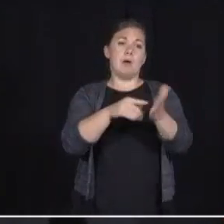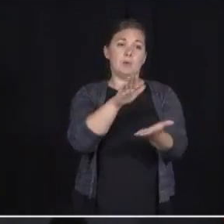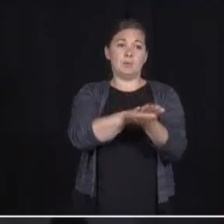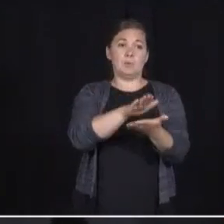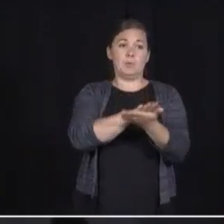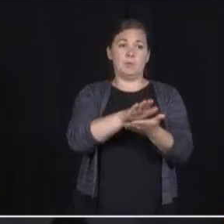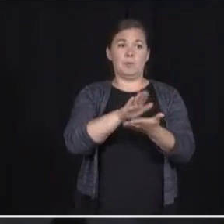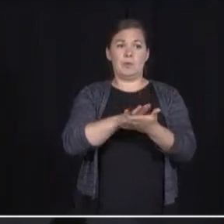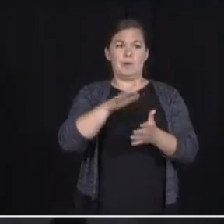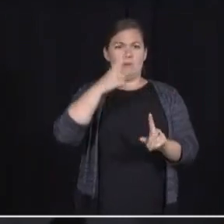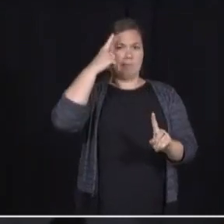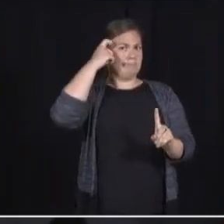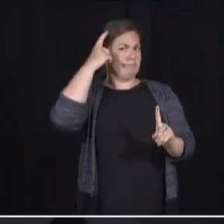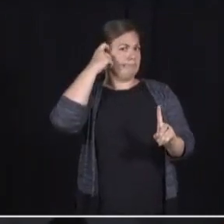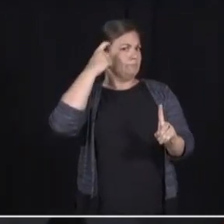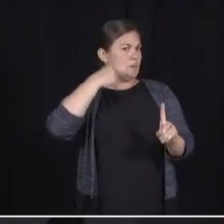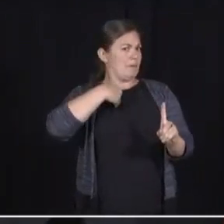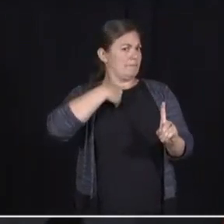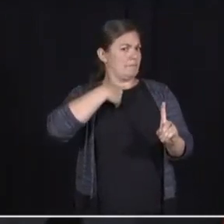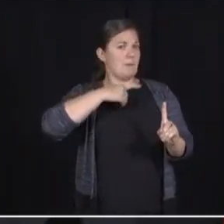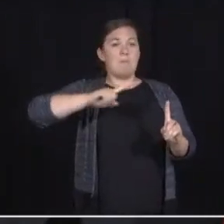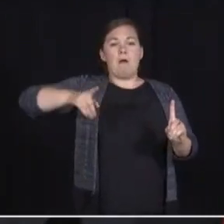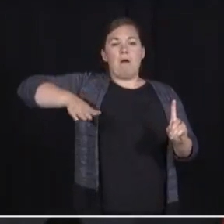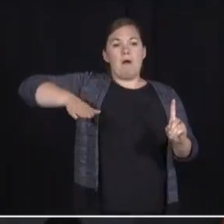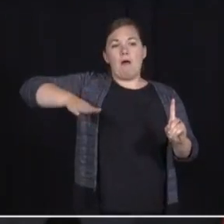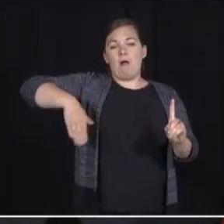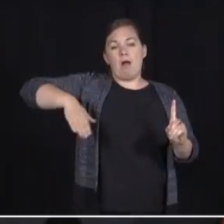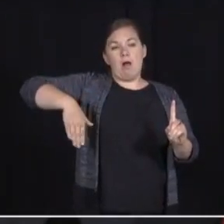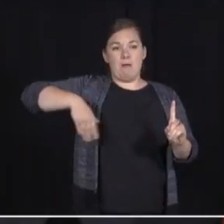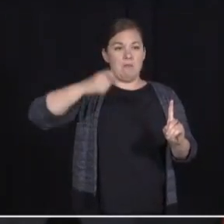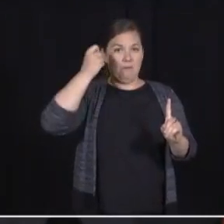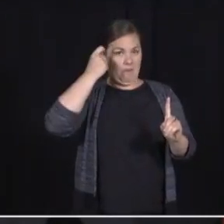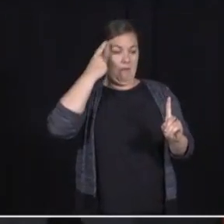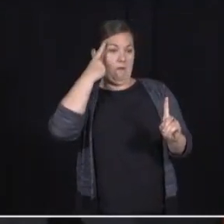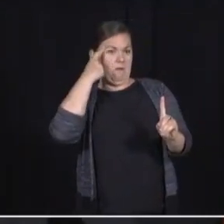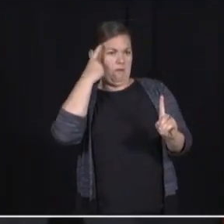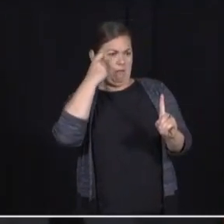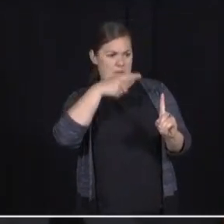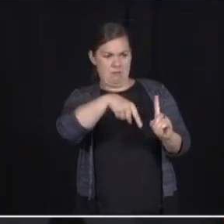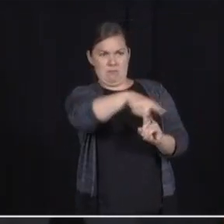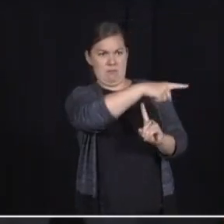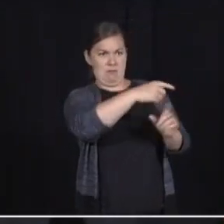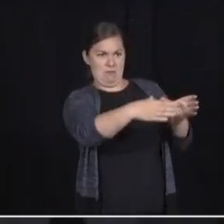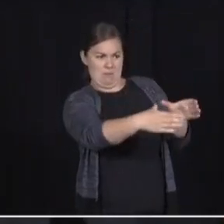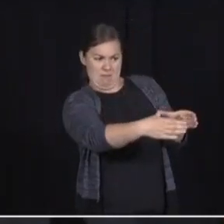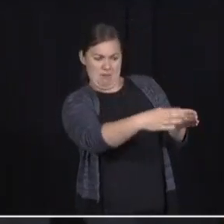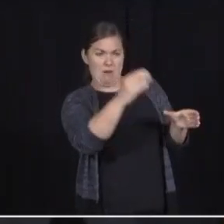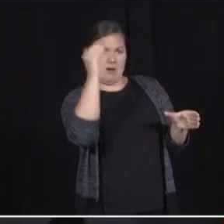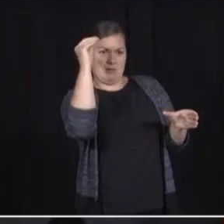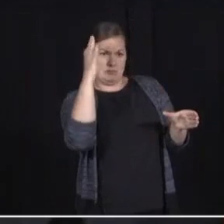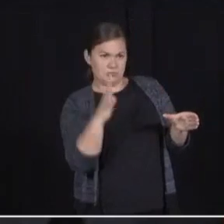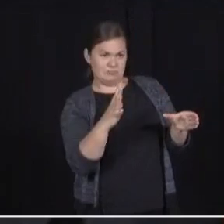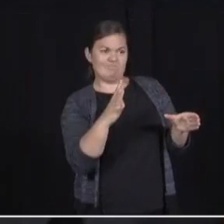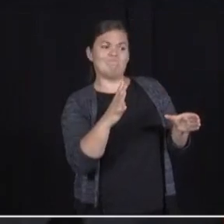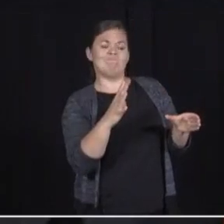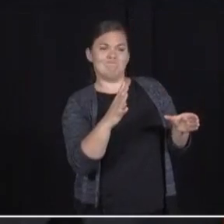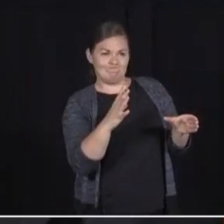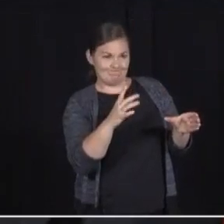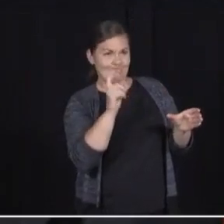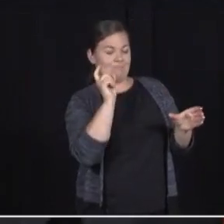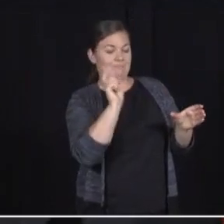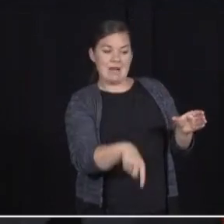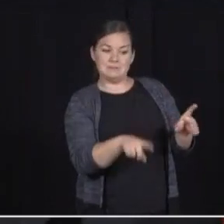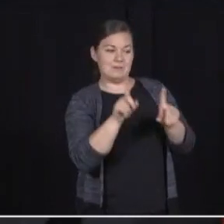case, be it a child or teacher, would be tested. But let's say a student or even staff, they get tested and they're positive. In that case, is